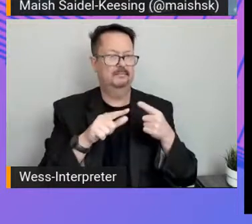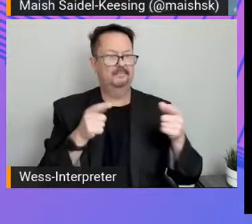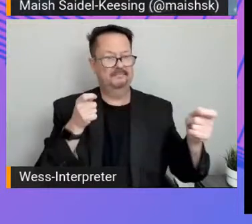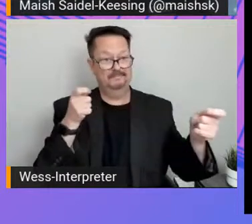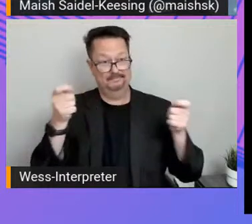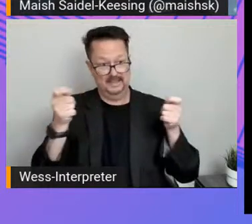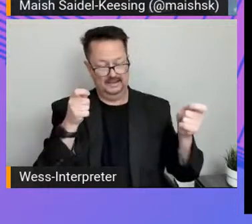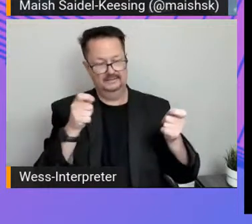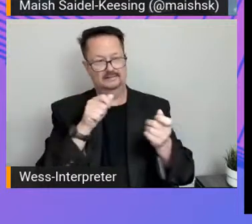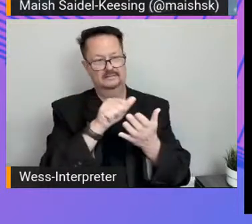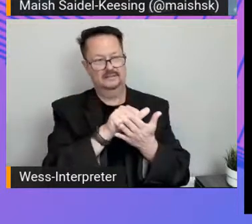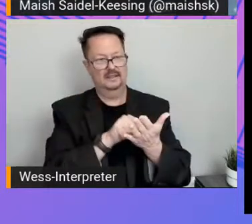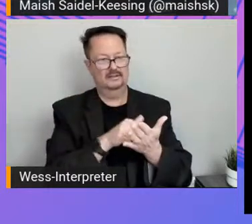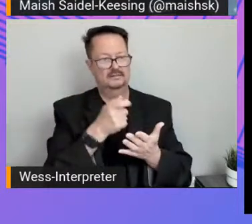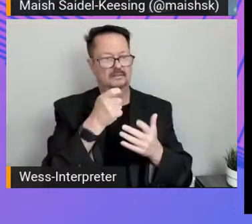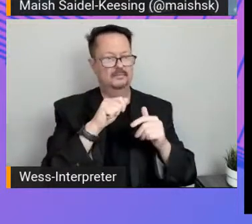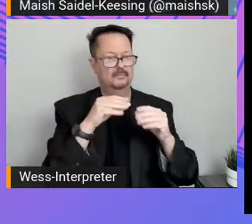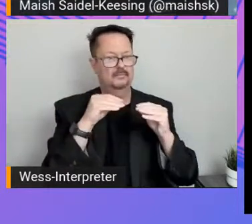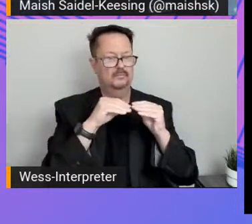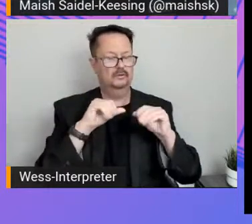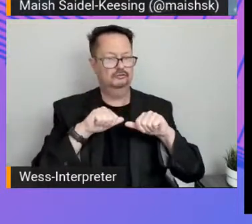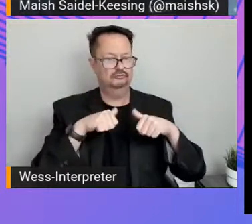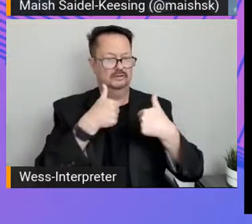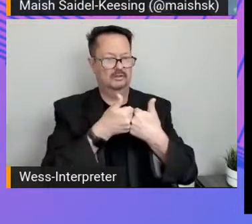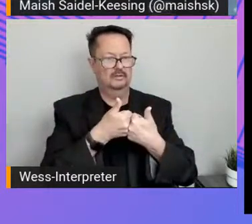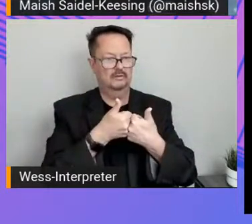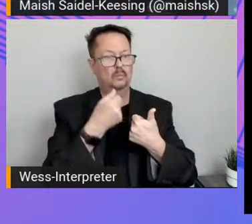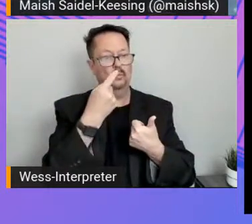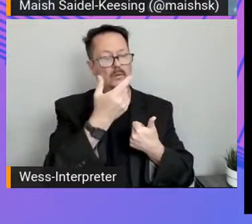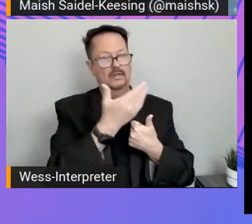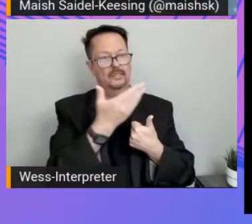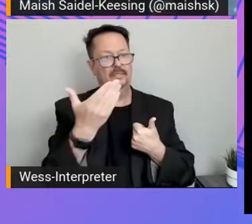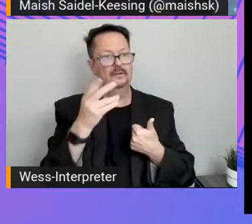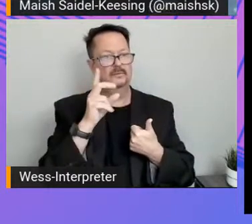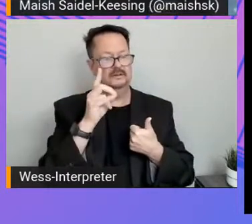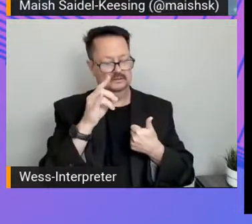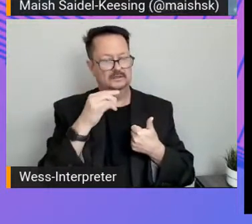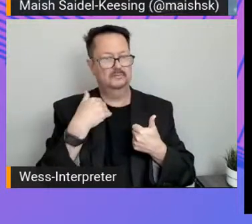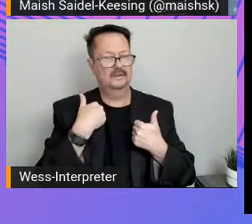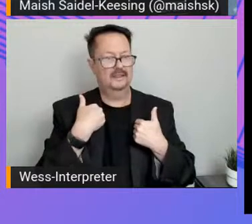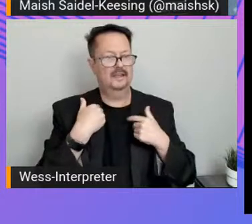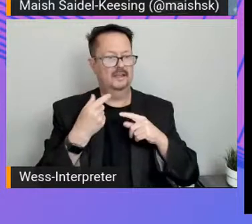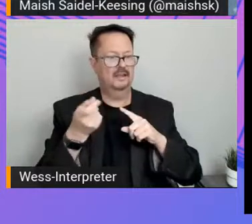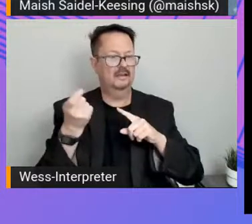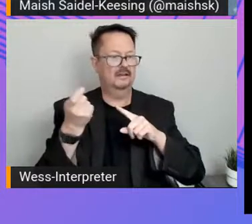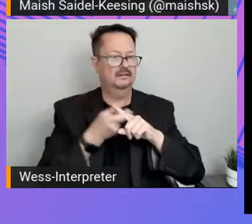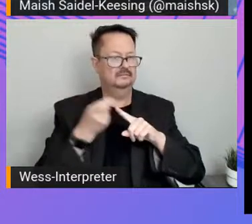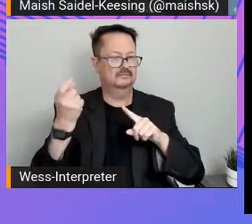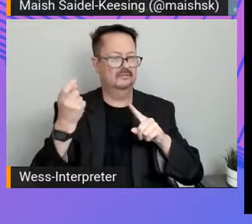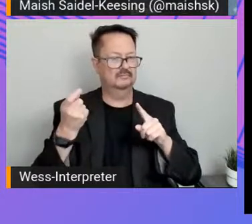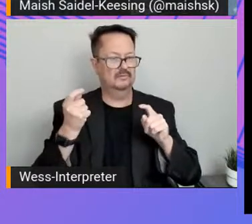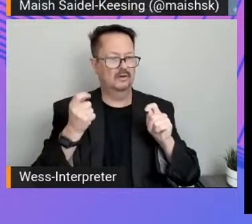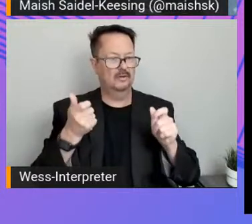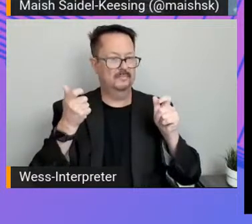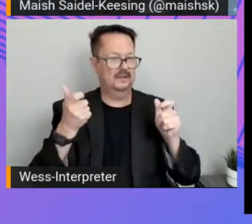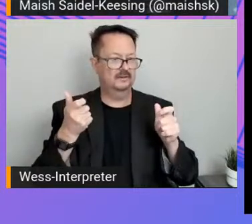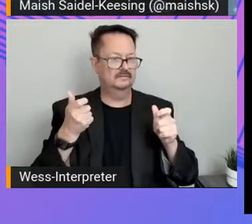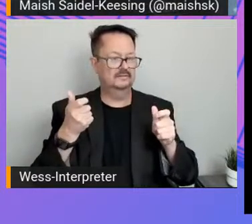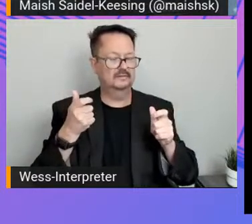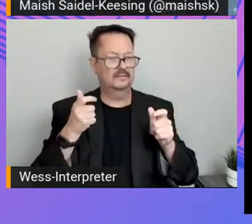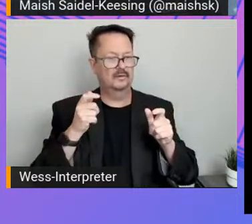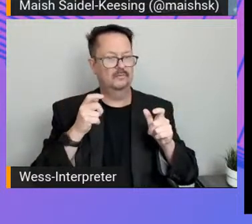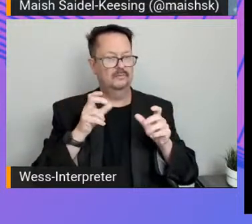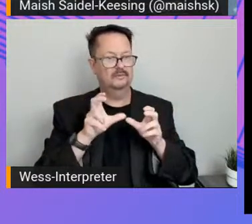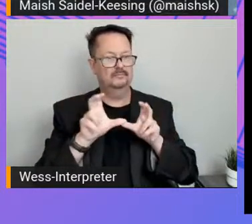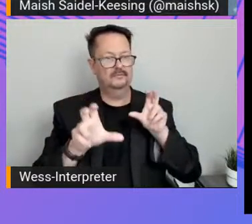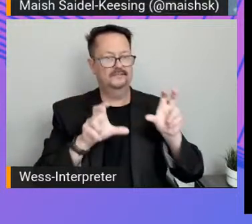more challenging. So one of the things we did was we created automation that would provision budgets,